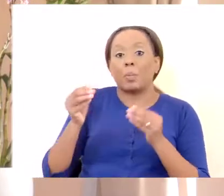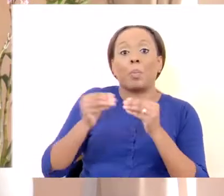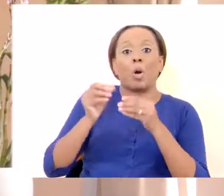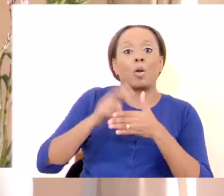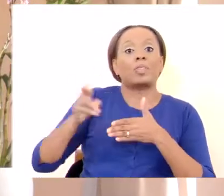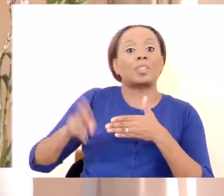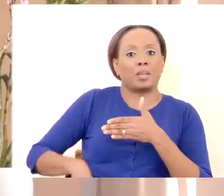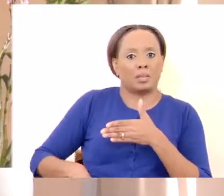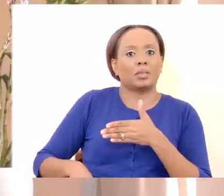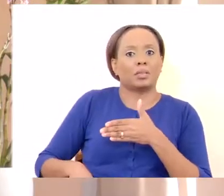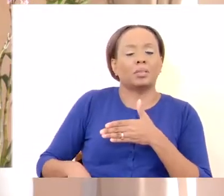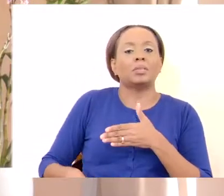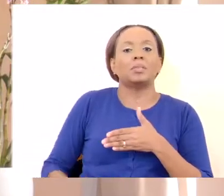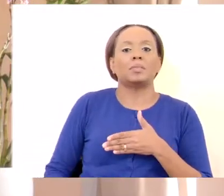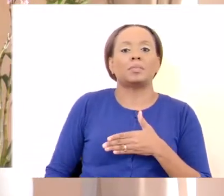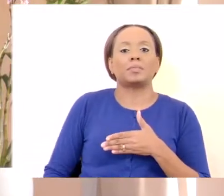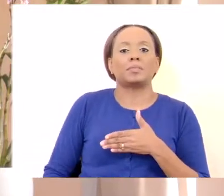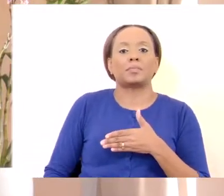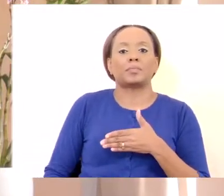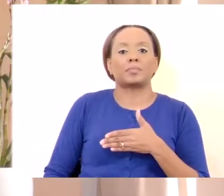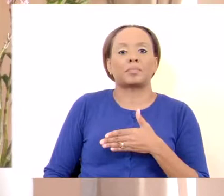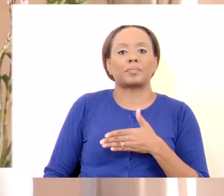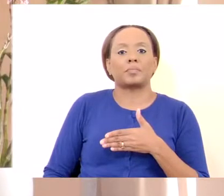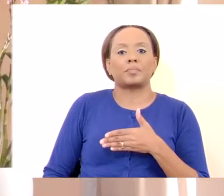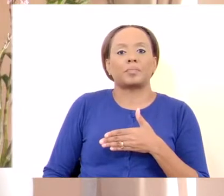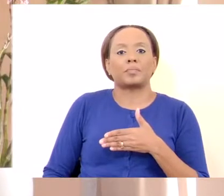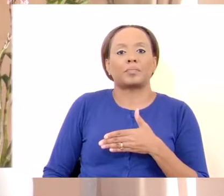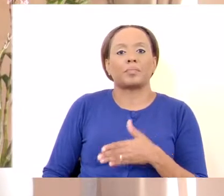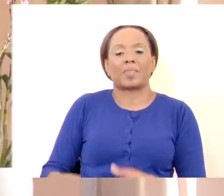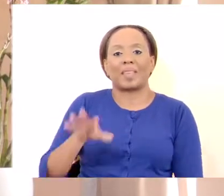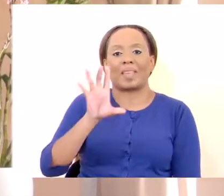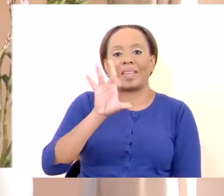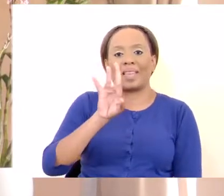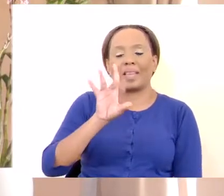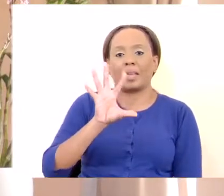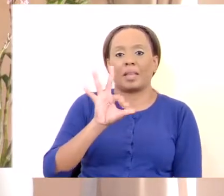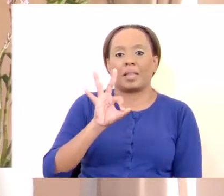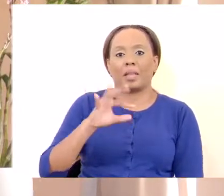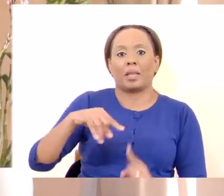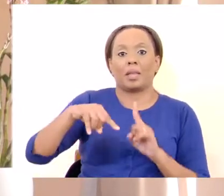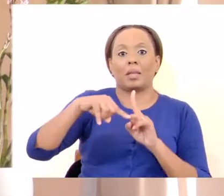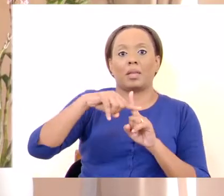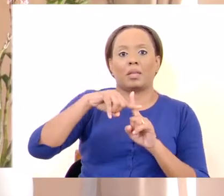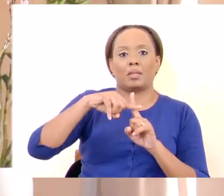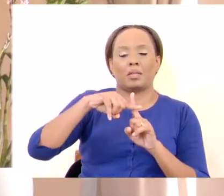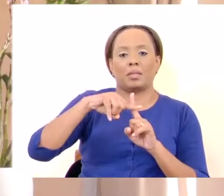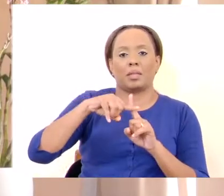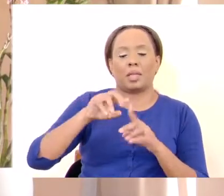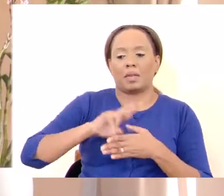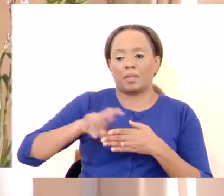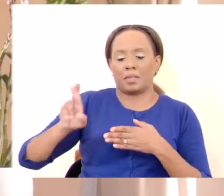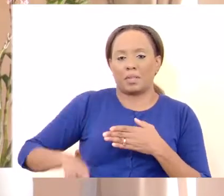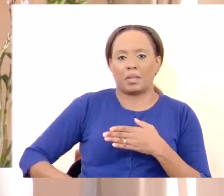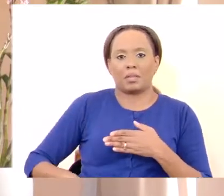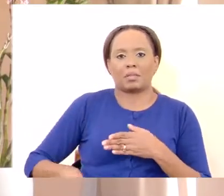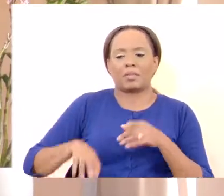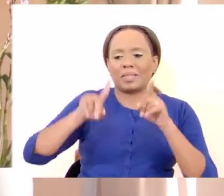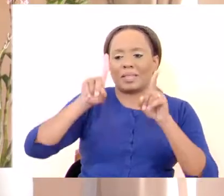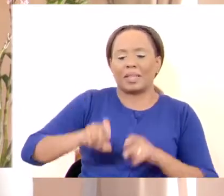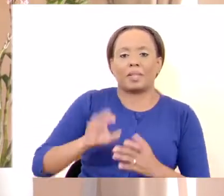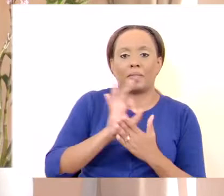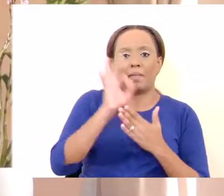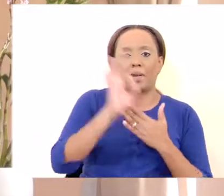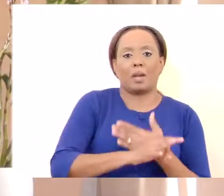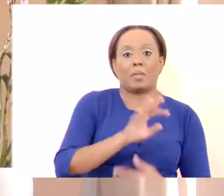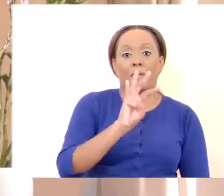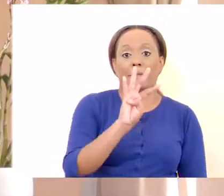1,251 tests. Of the tests done, 89 positive results were obtained from swabs taken between